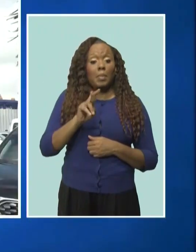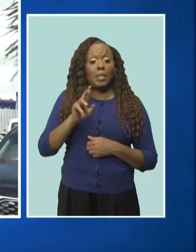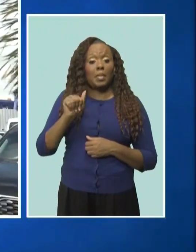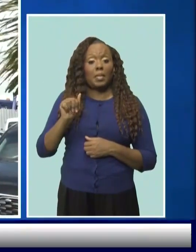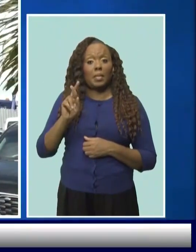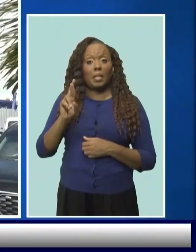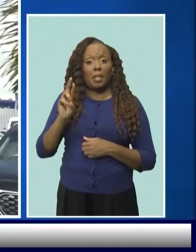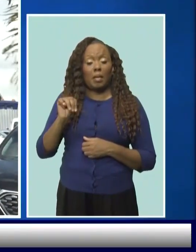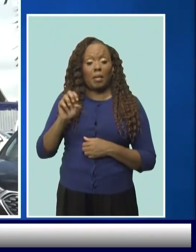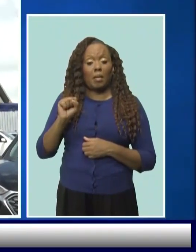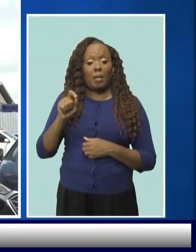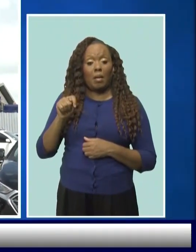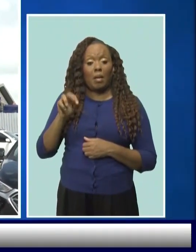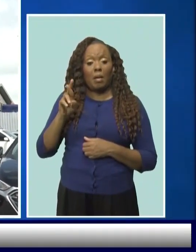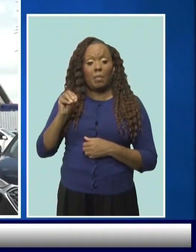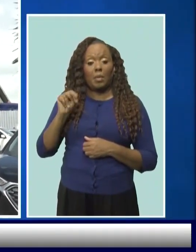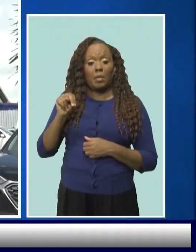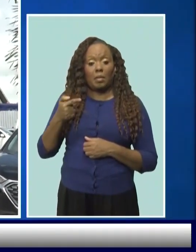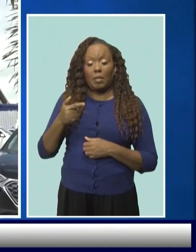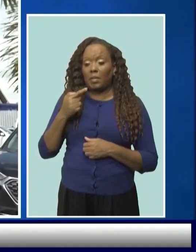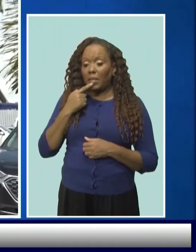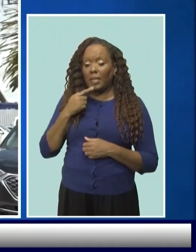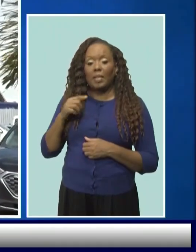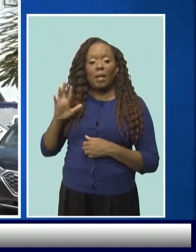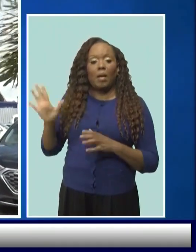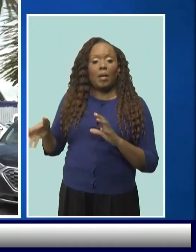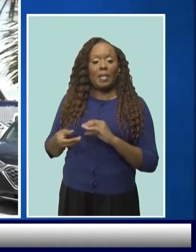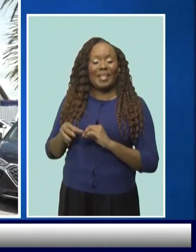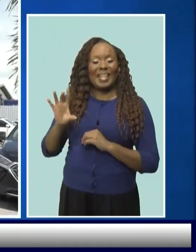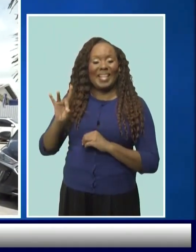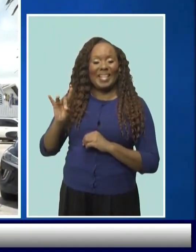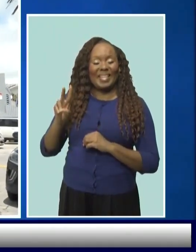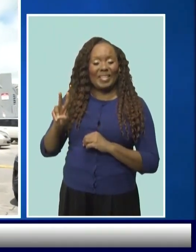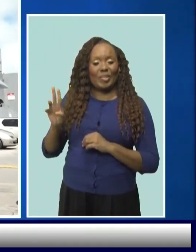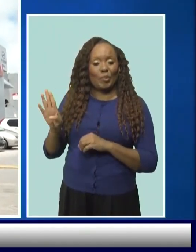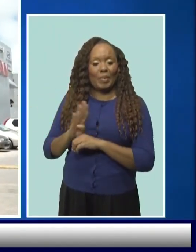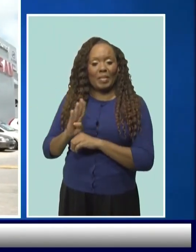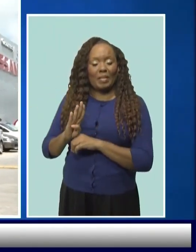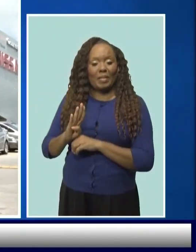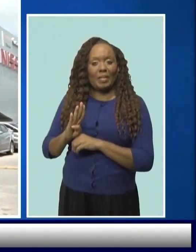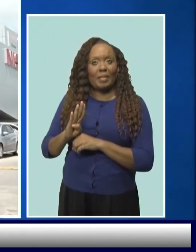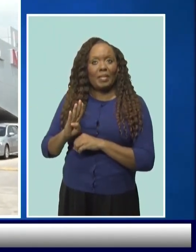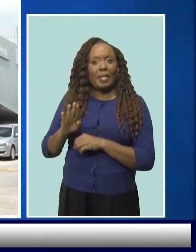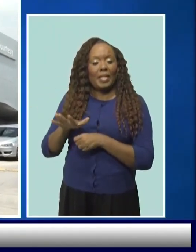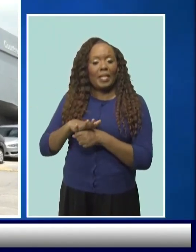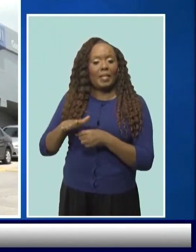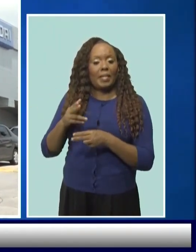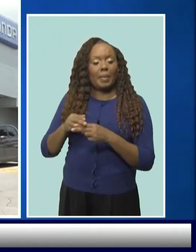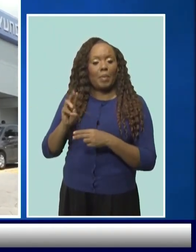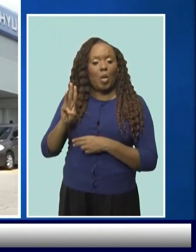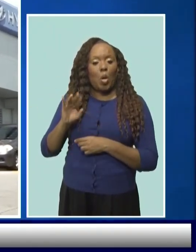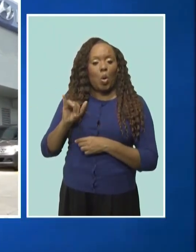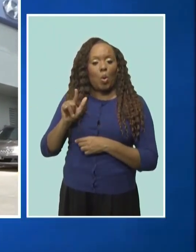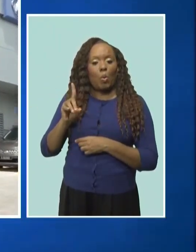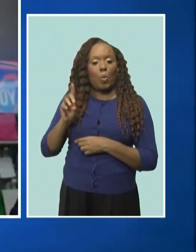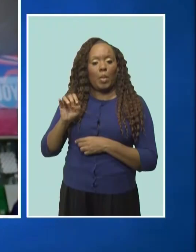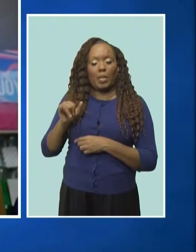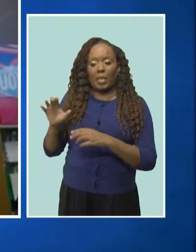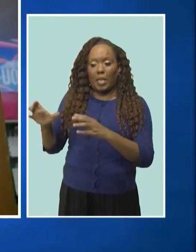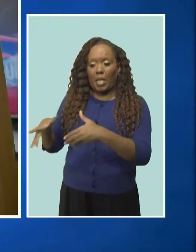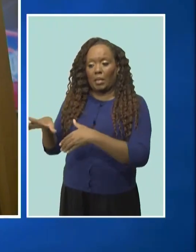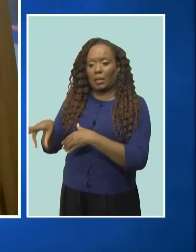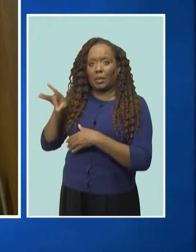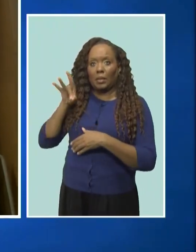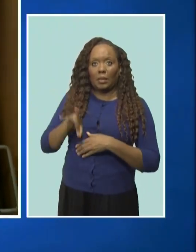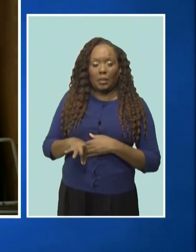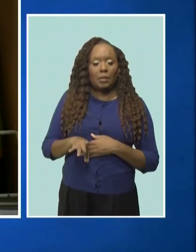29 out of the 82 businesses in Wildy are taking part in the initiative, which uncovered a number of interesting things. Admitting it